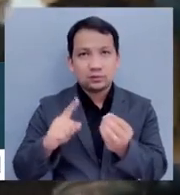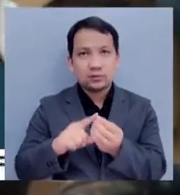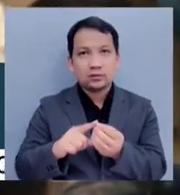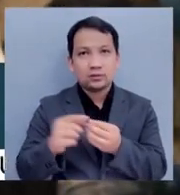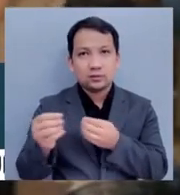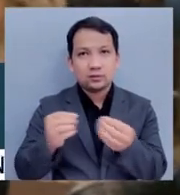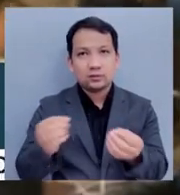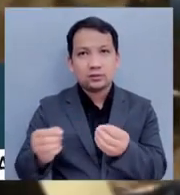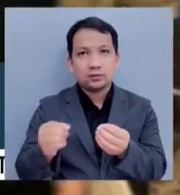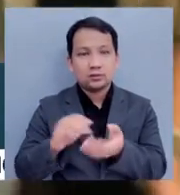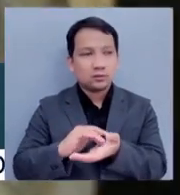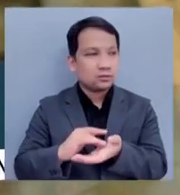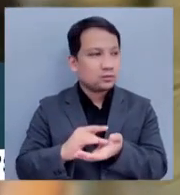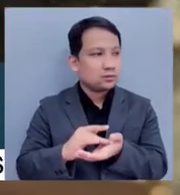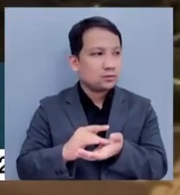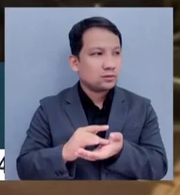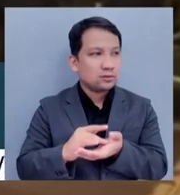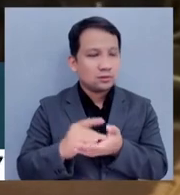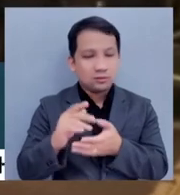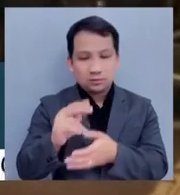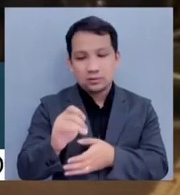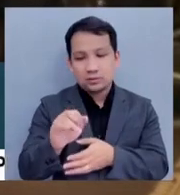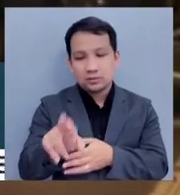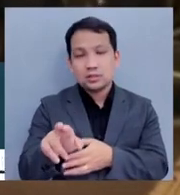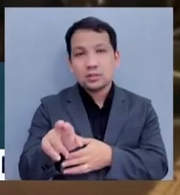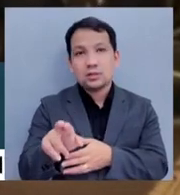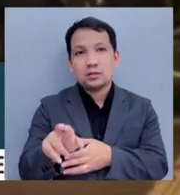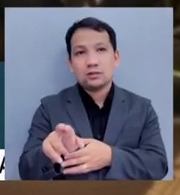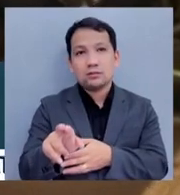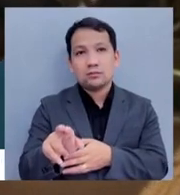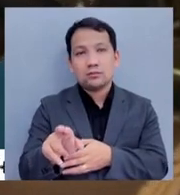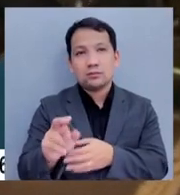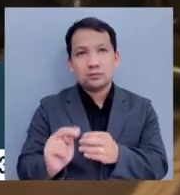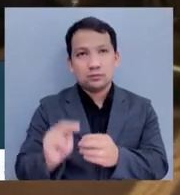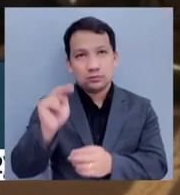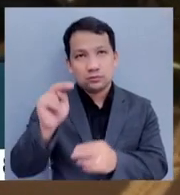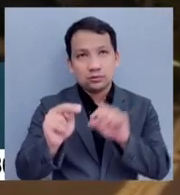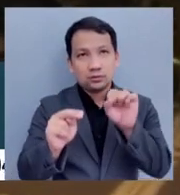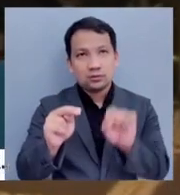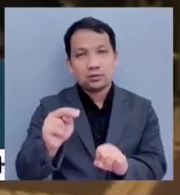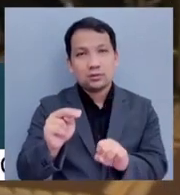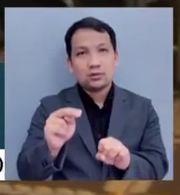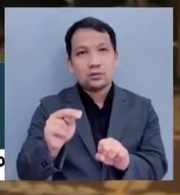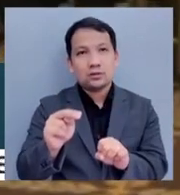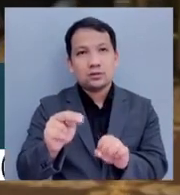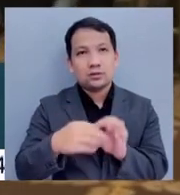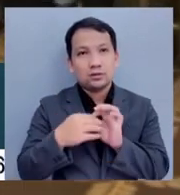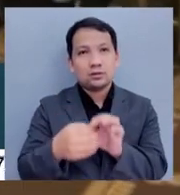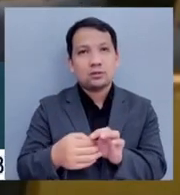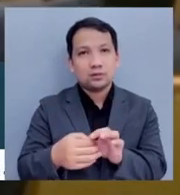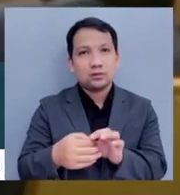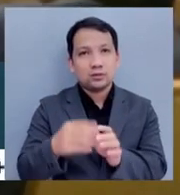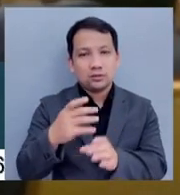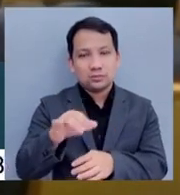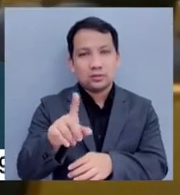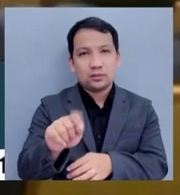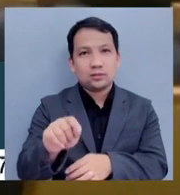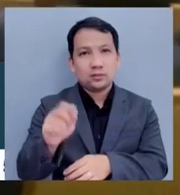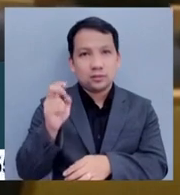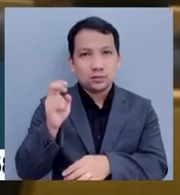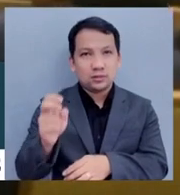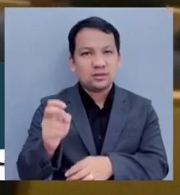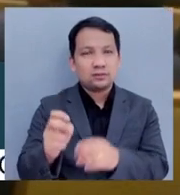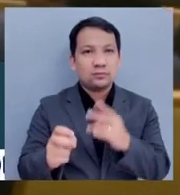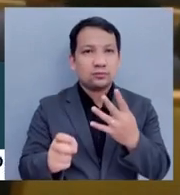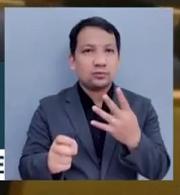maintenance concessions for the Metro Manila Subway Project, North-South Commuter Railway, and the MRT Lines 4 and 3.